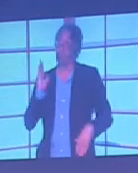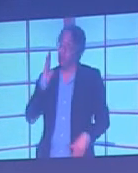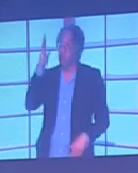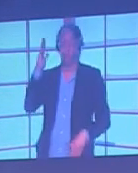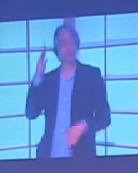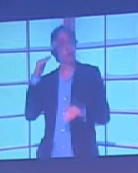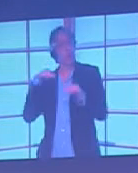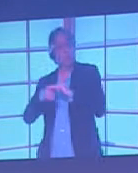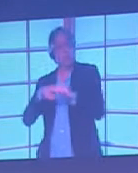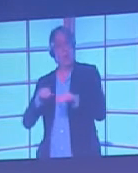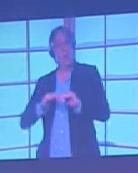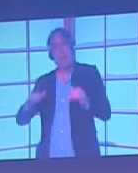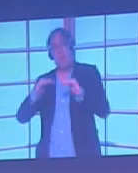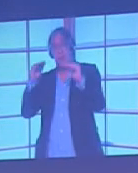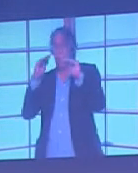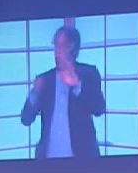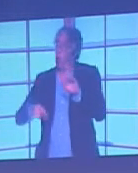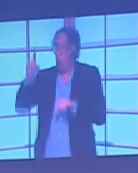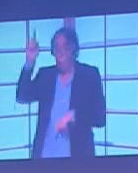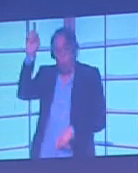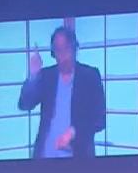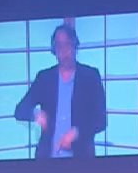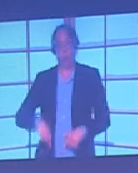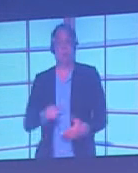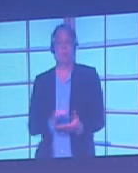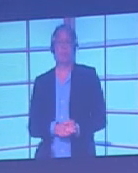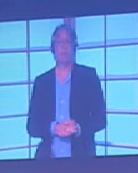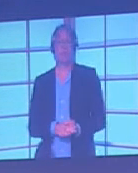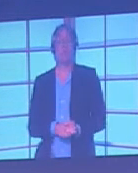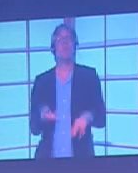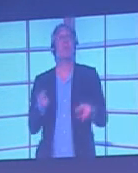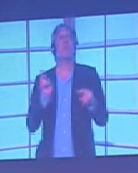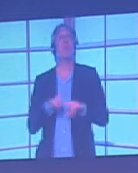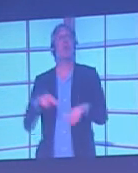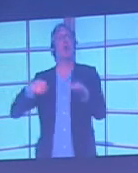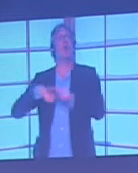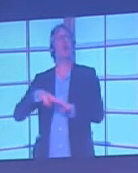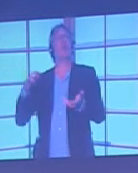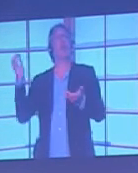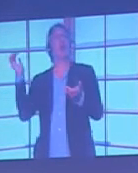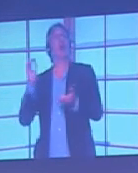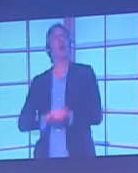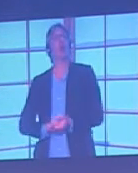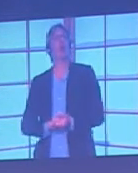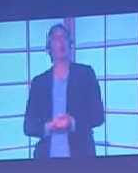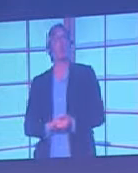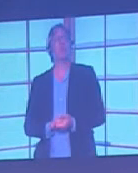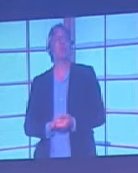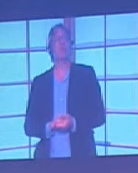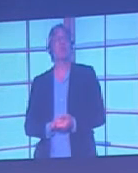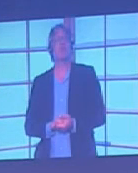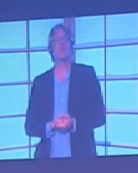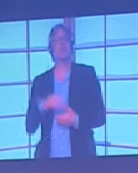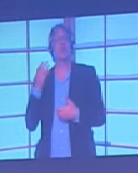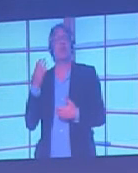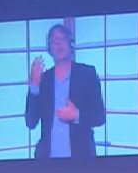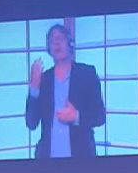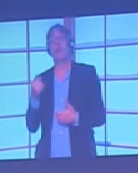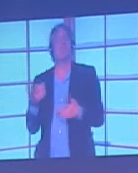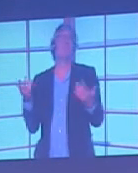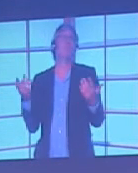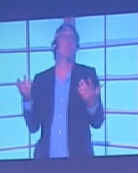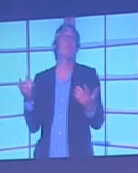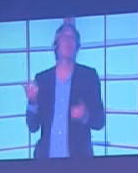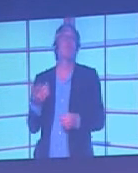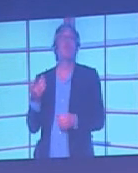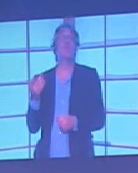of football. That can't happen if a football club has an area for its staff, for its personnel, that